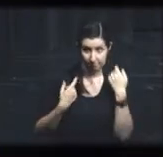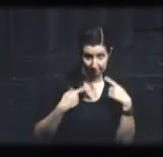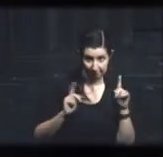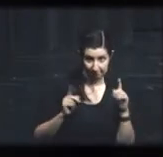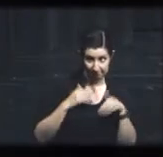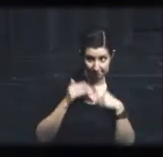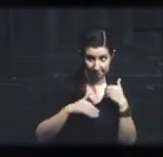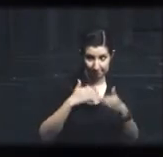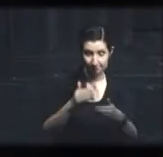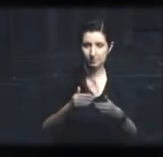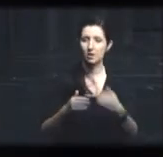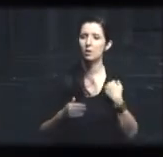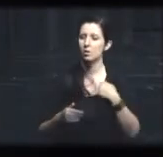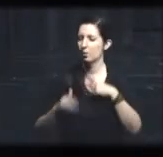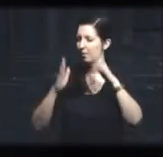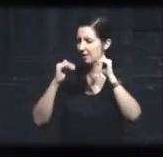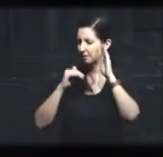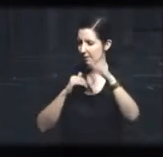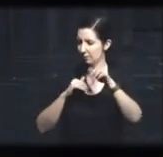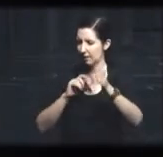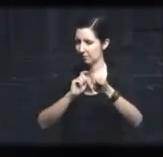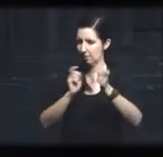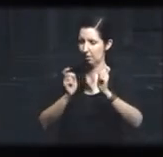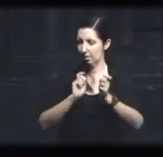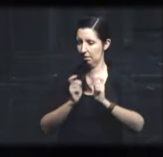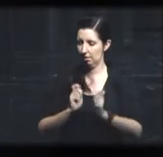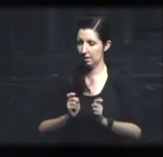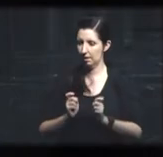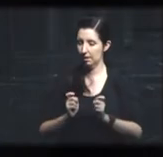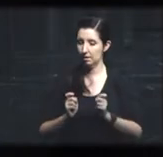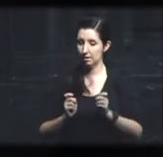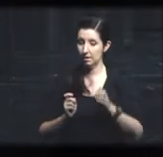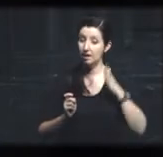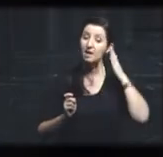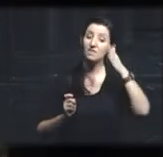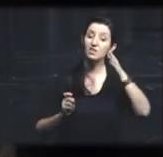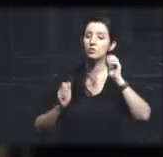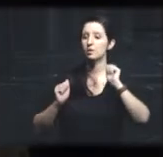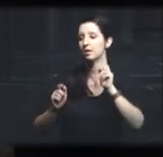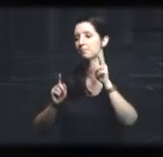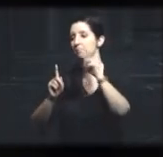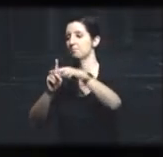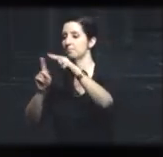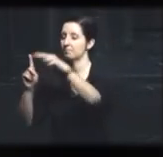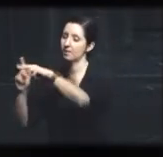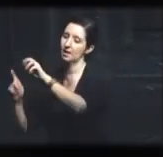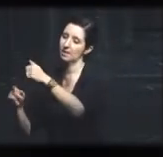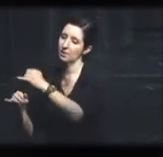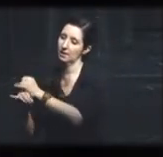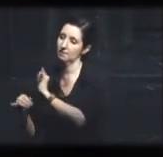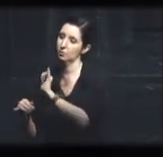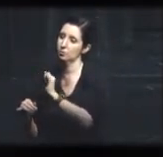expecting to have to do some tweaking and eventually to the other campuses as well.